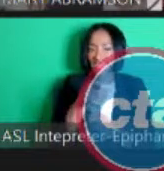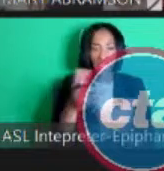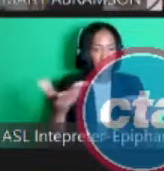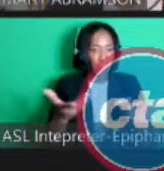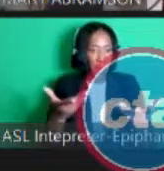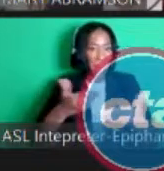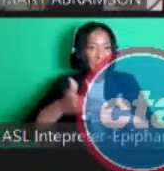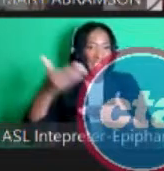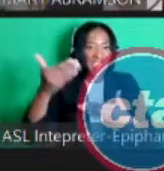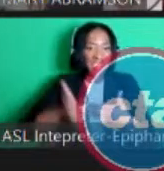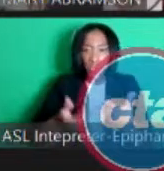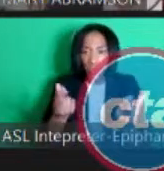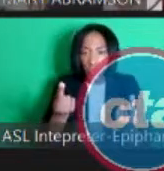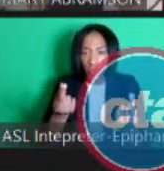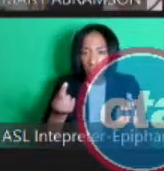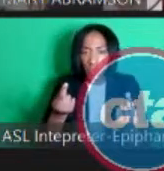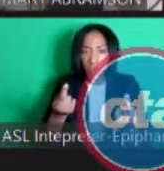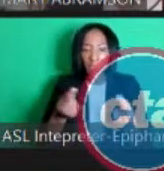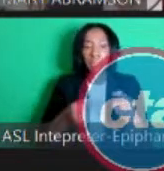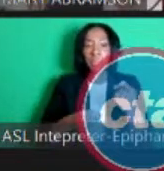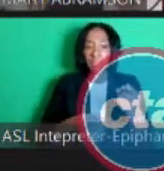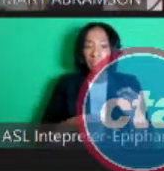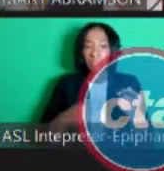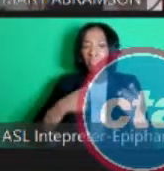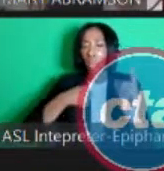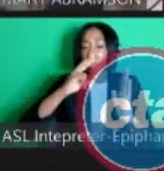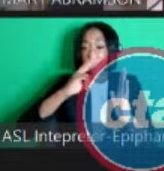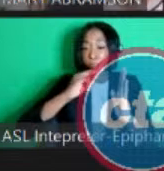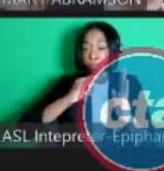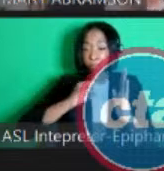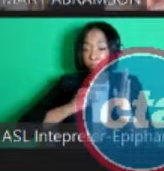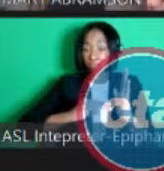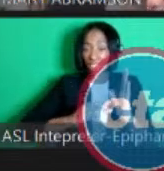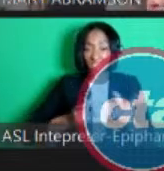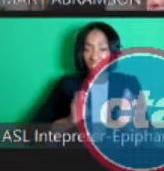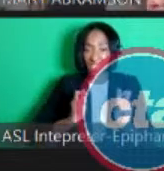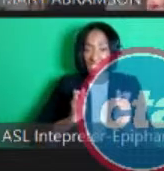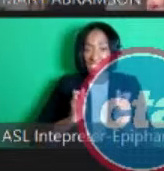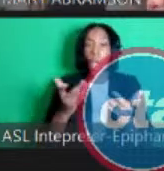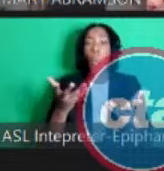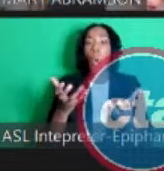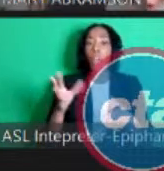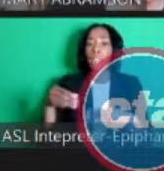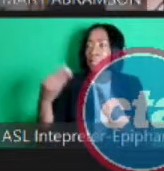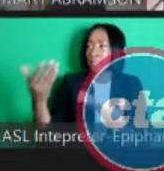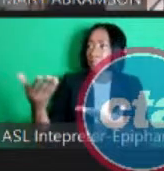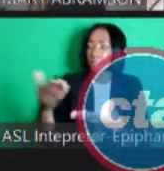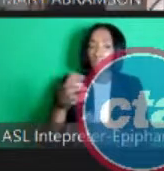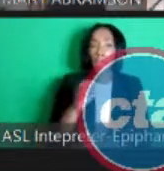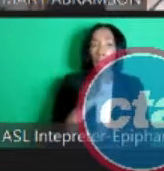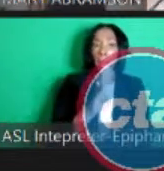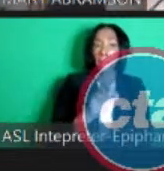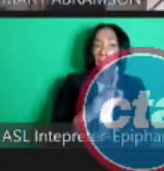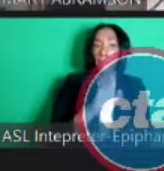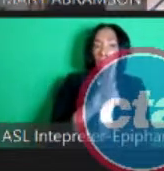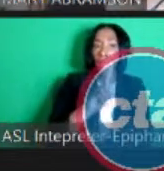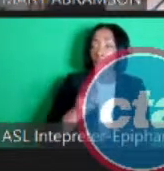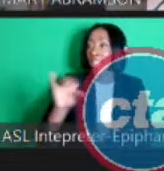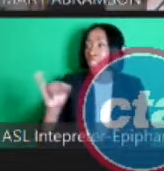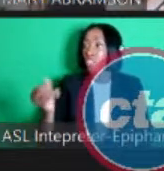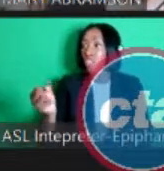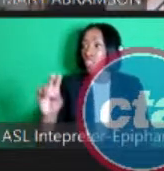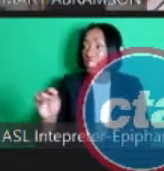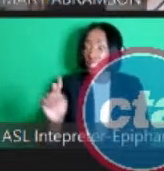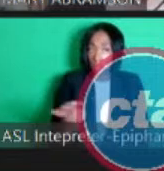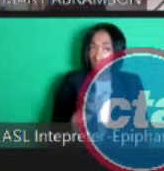next steps here. I ran through this very quickly, so I do want to give Brad and Jason a chance if there's anything that I